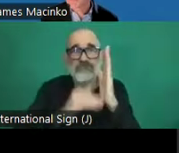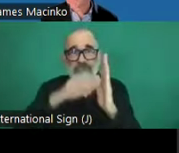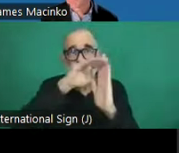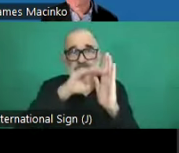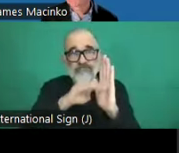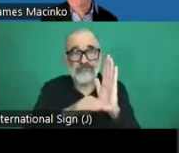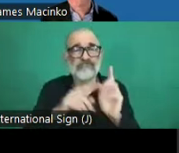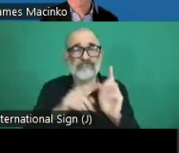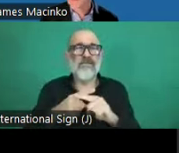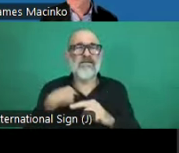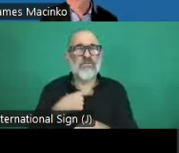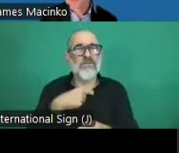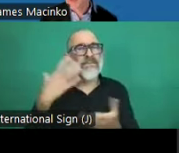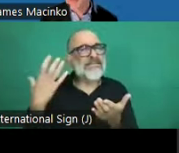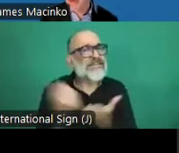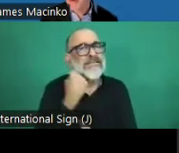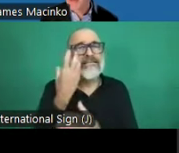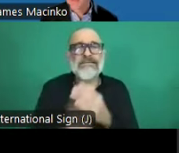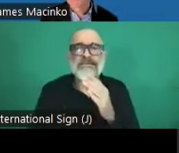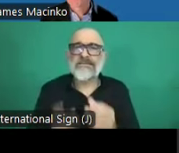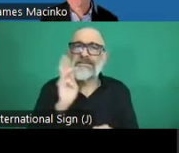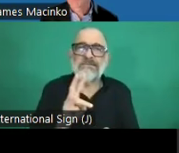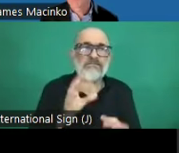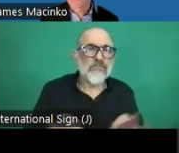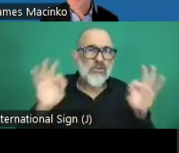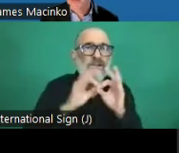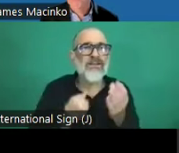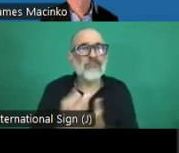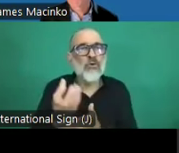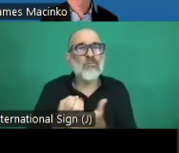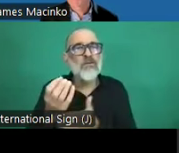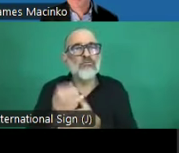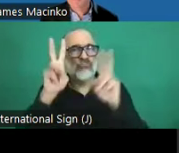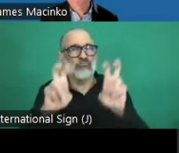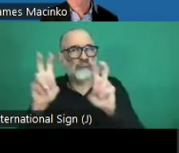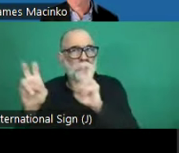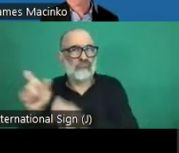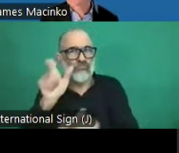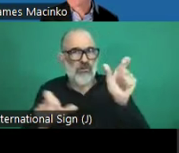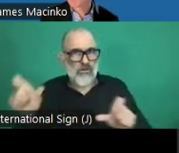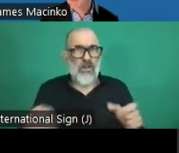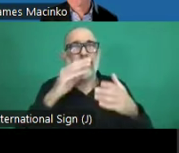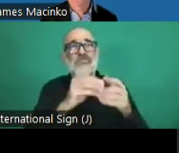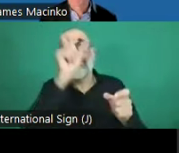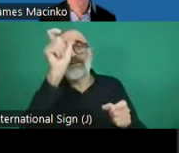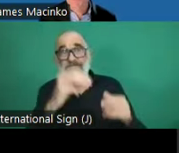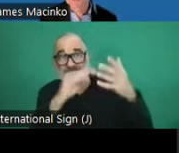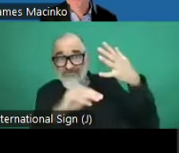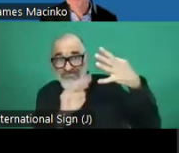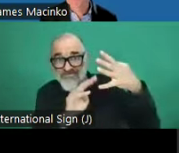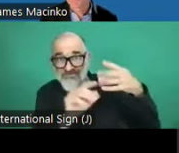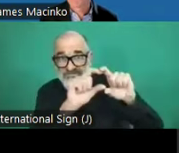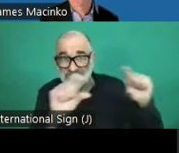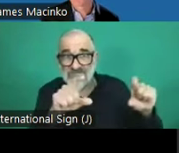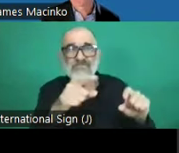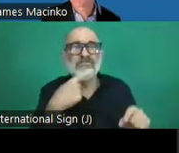sought care, we don't know where they sought care. And so the barriers that we collect, those could apply to an emergency